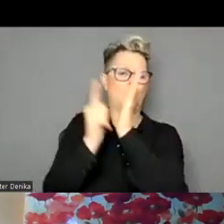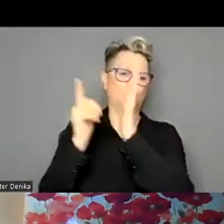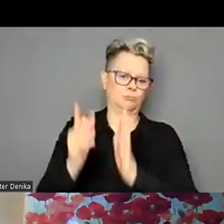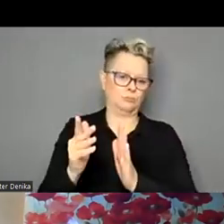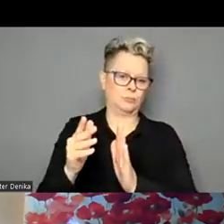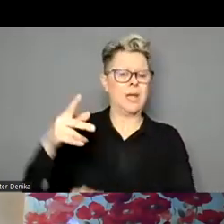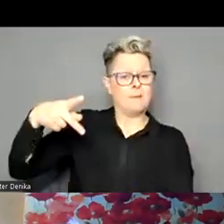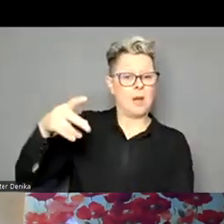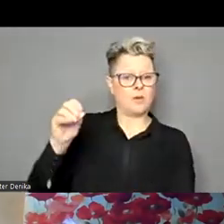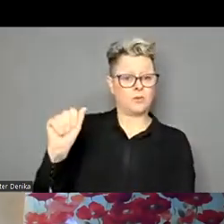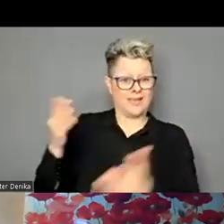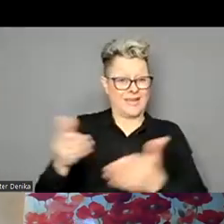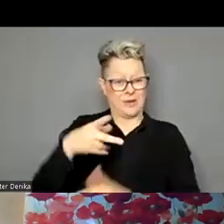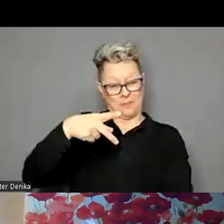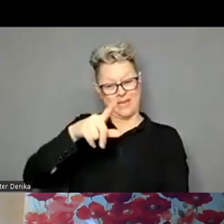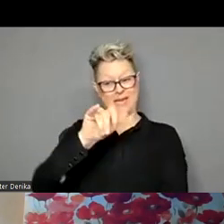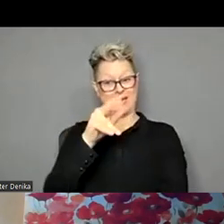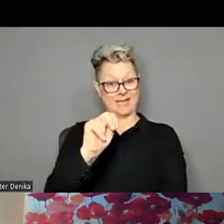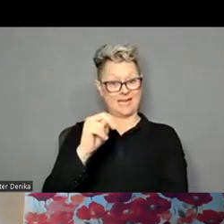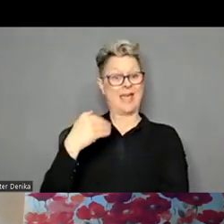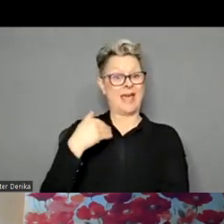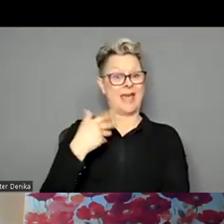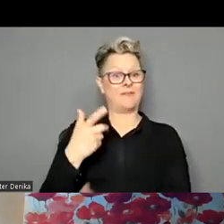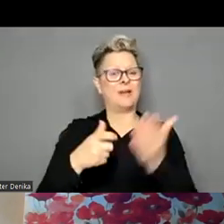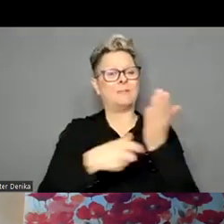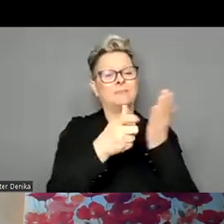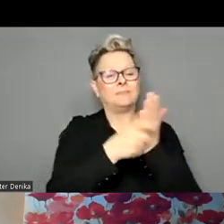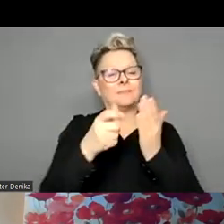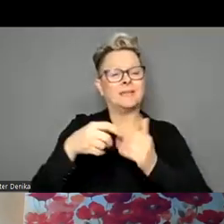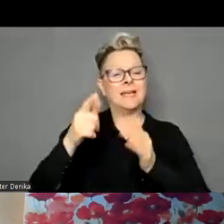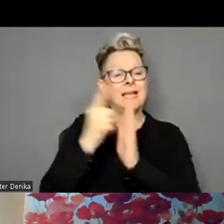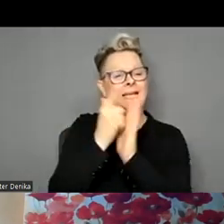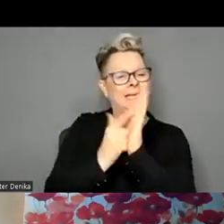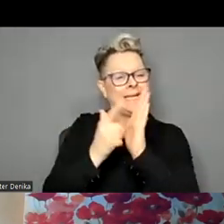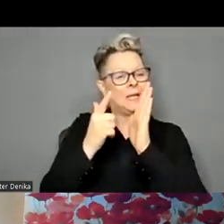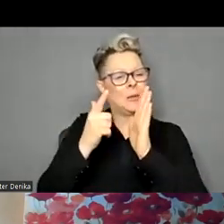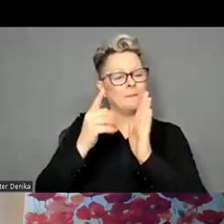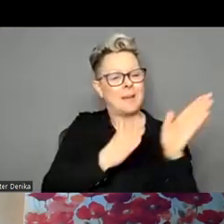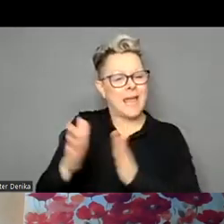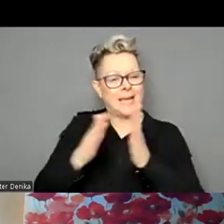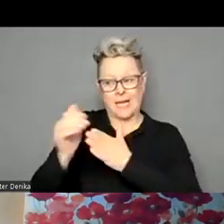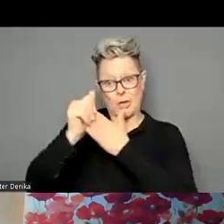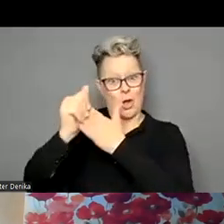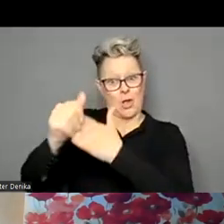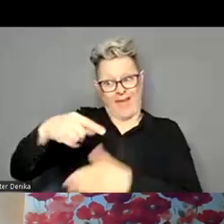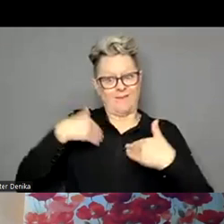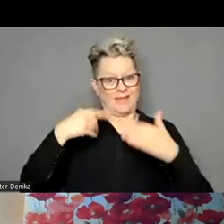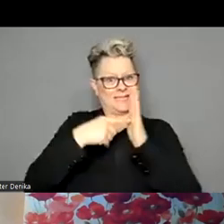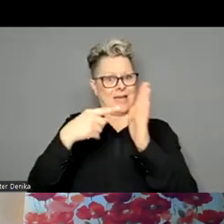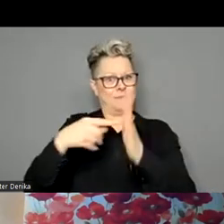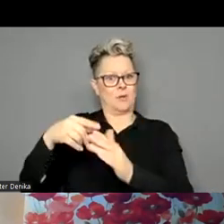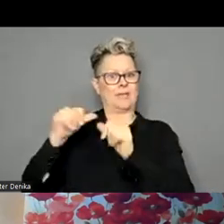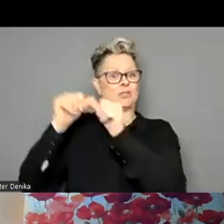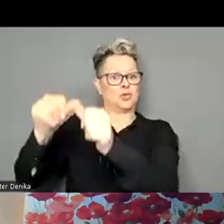at PLIAN, we have a publication called the Legal Planning Guide that actually has an example of an enduring power of attorney, and that